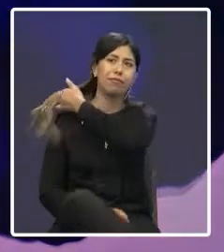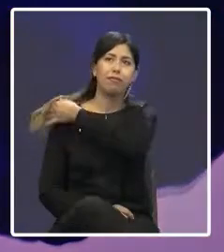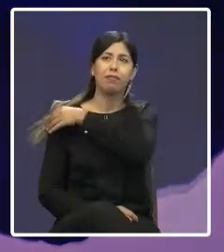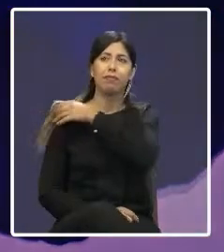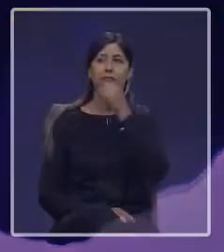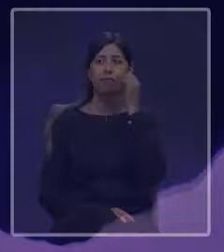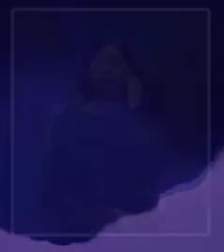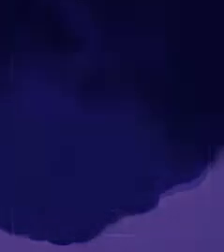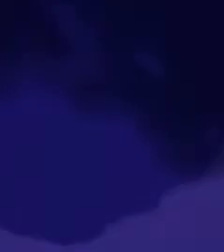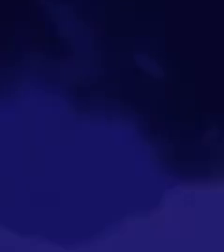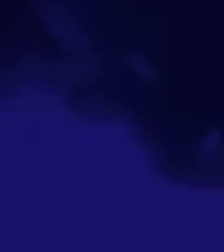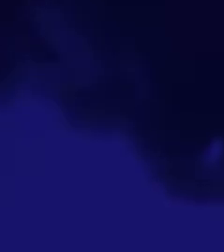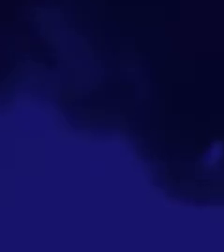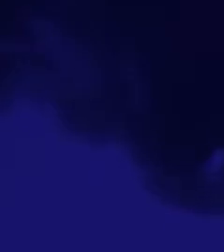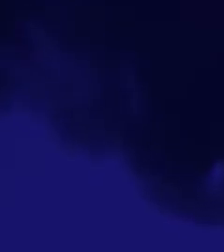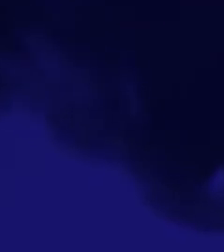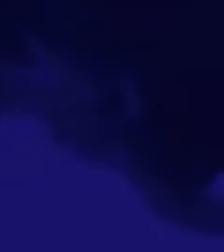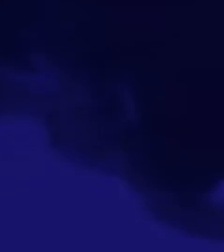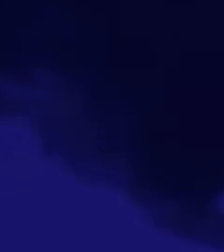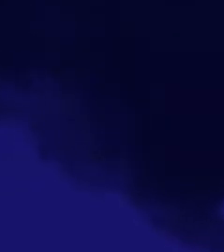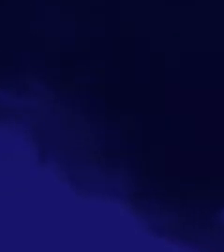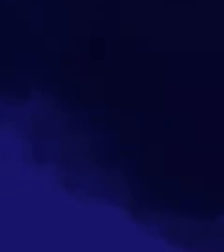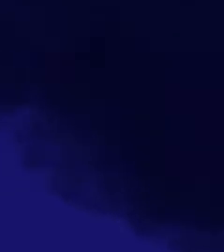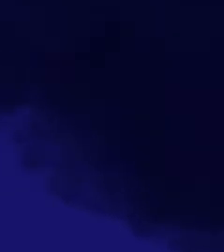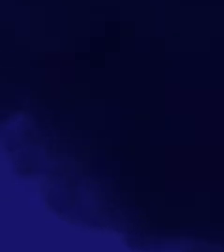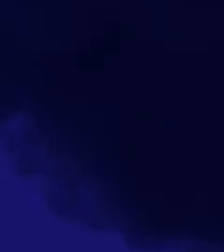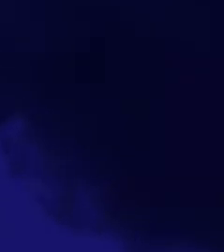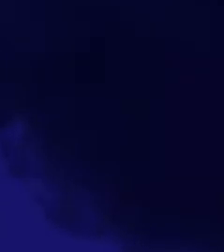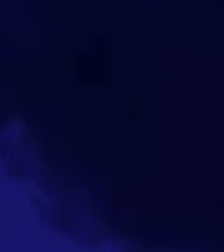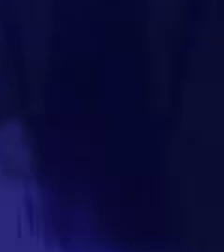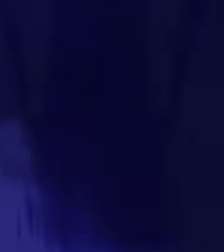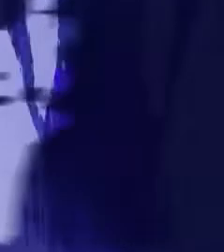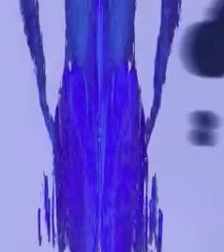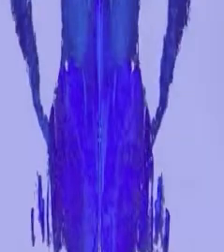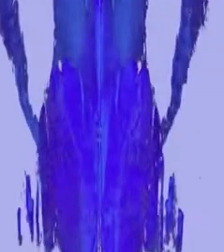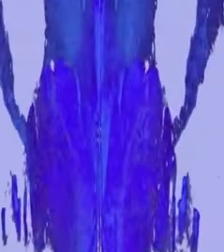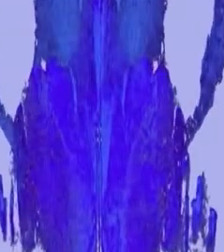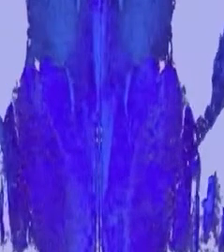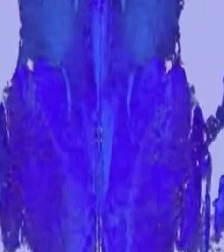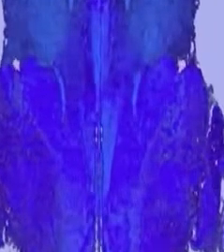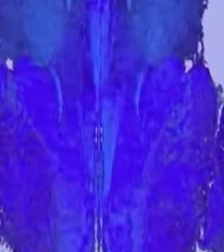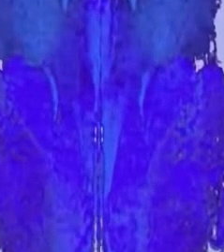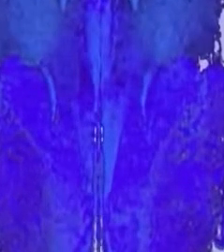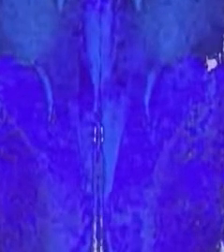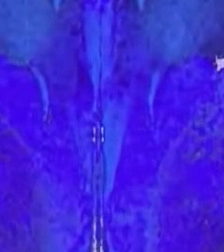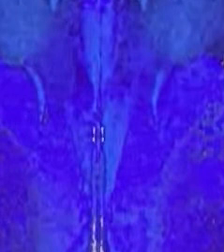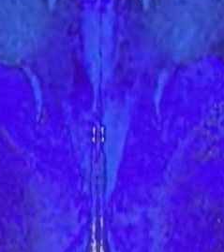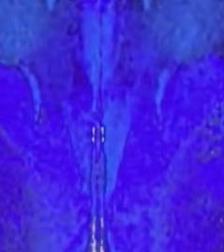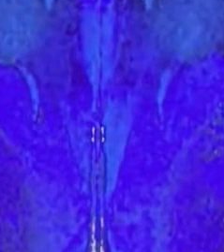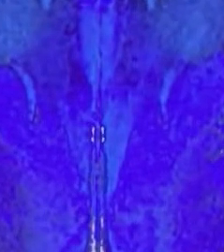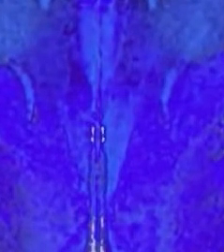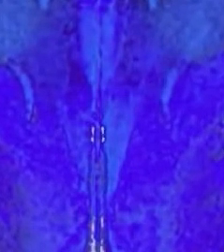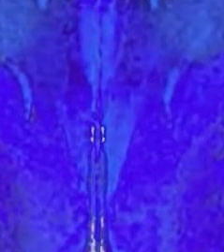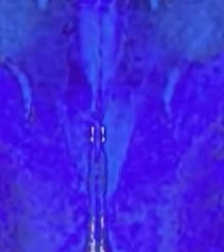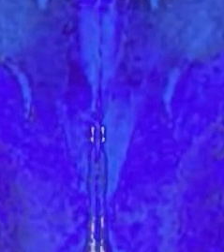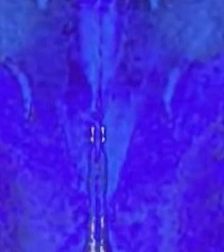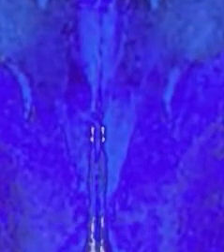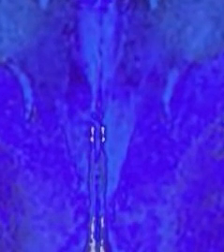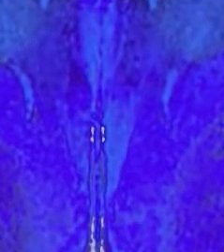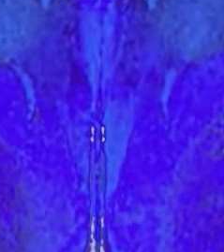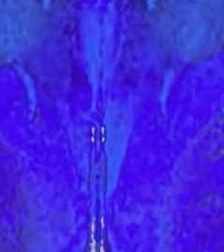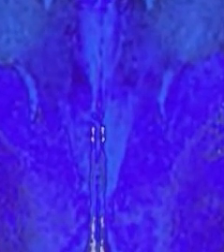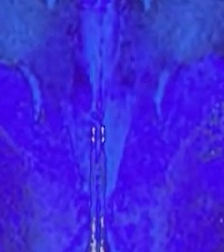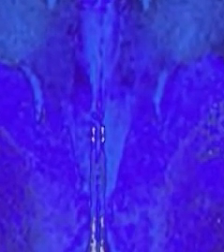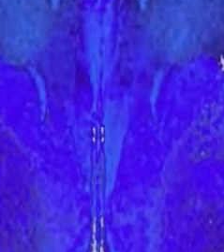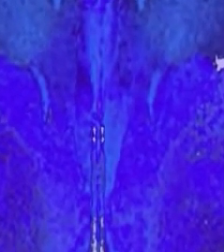actually facilitate online addictive behaviors? Well, the first 3 factors are what have been called the AAA engine.